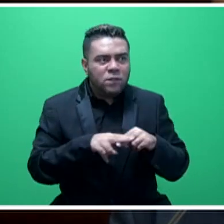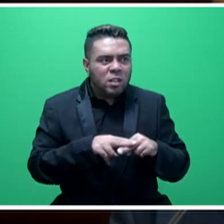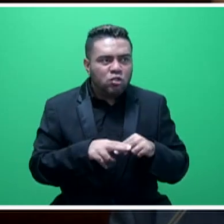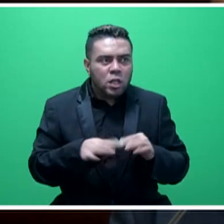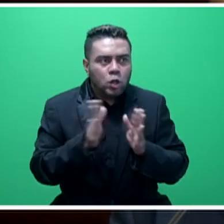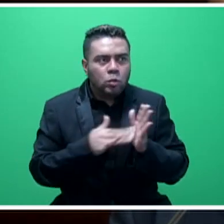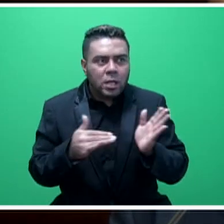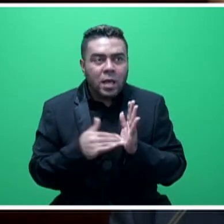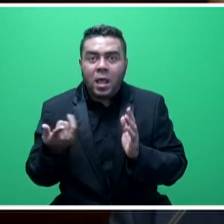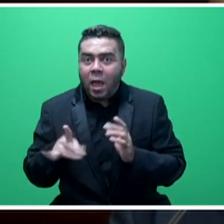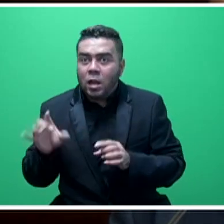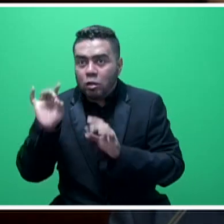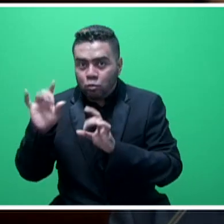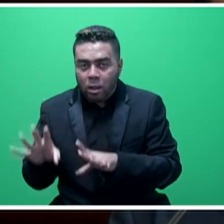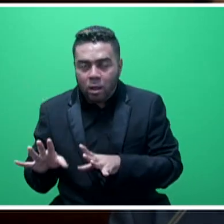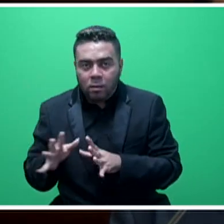Order.